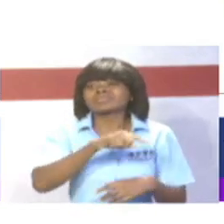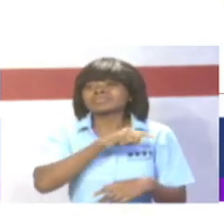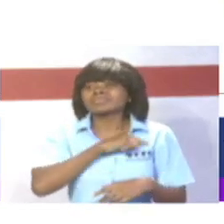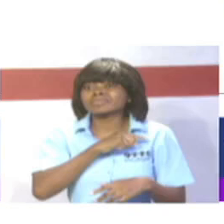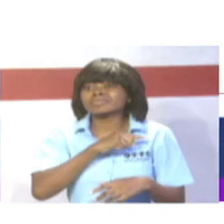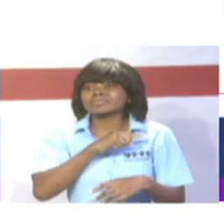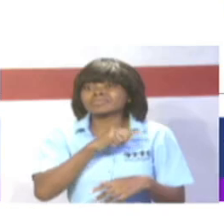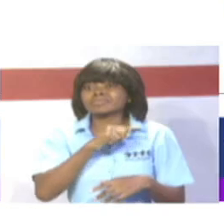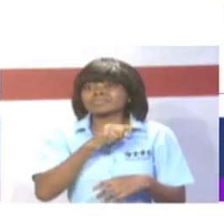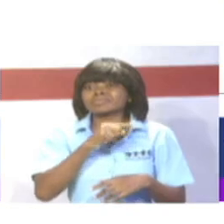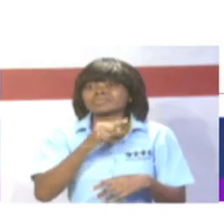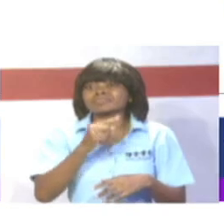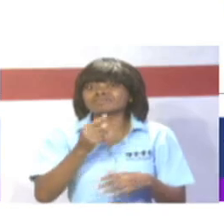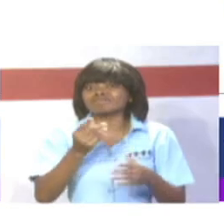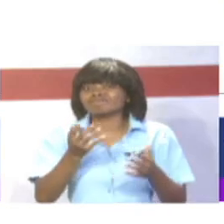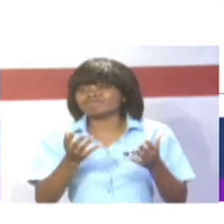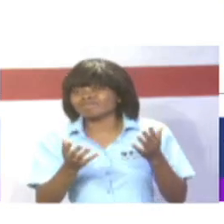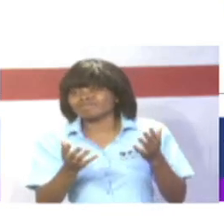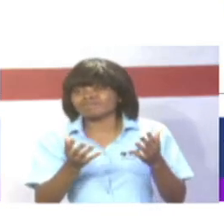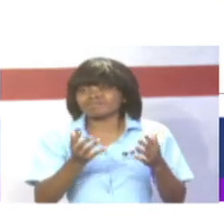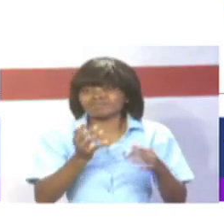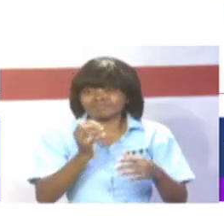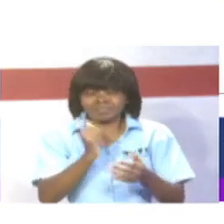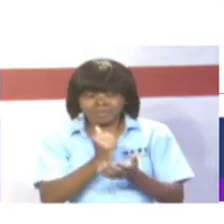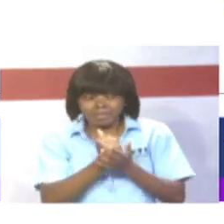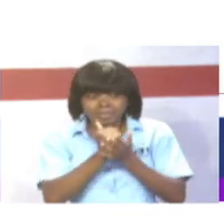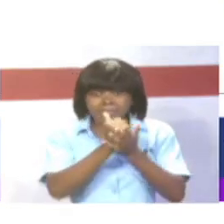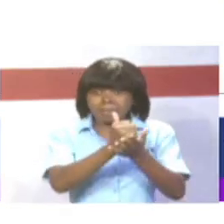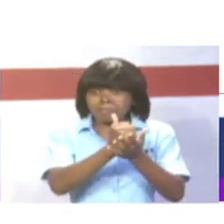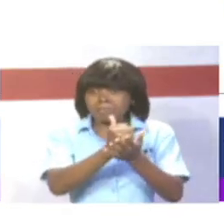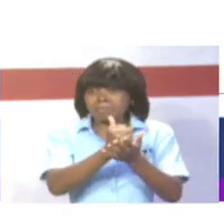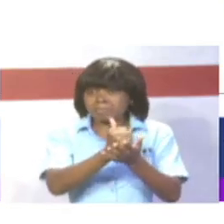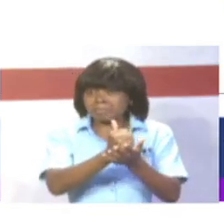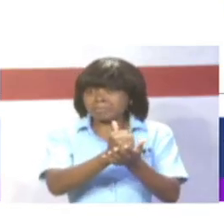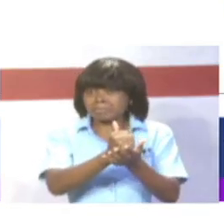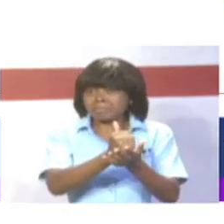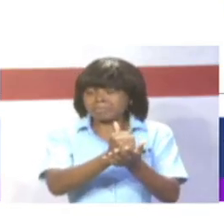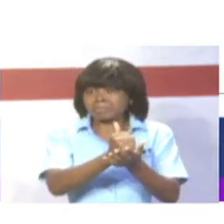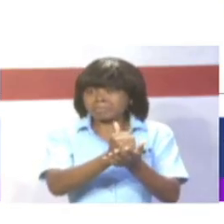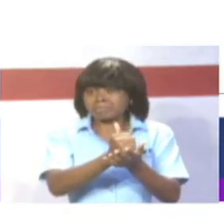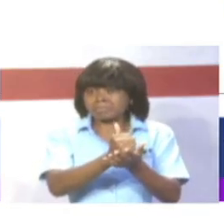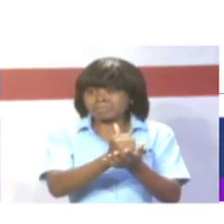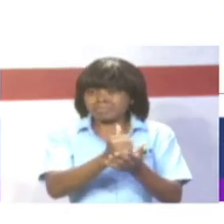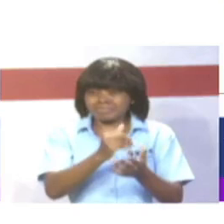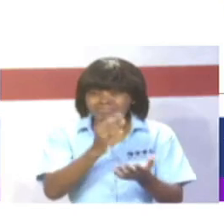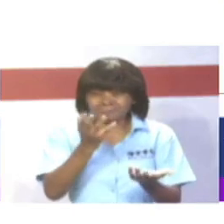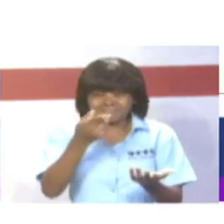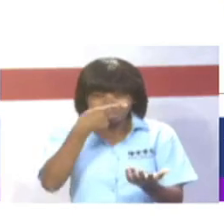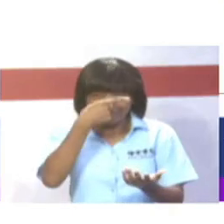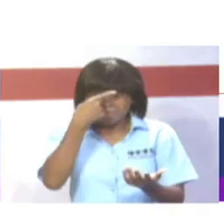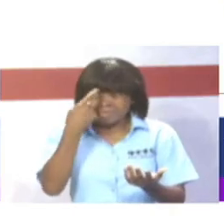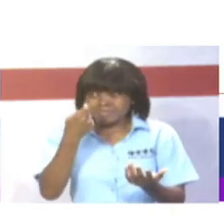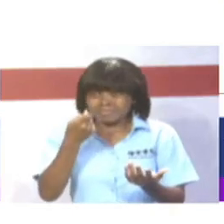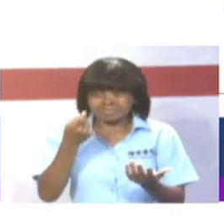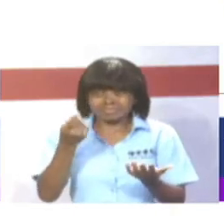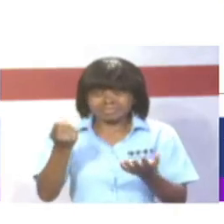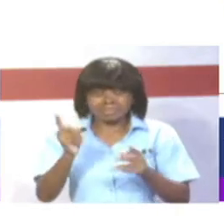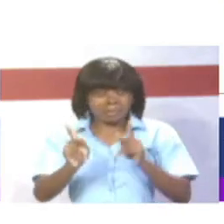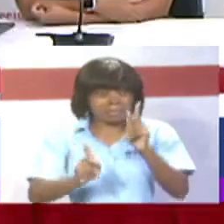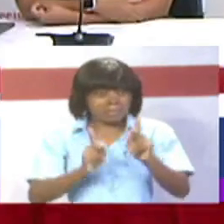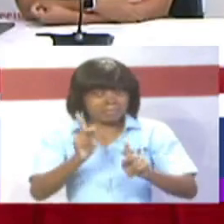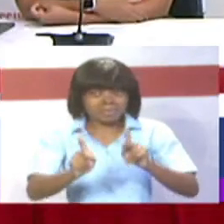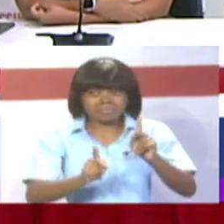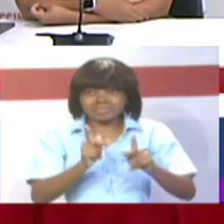clear. With the feedback we're getting is that it's not quite clear just yet. Thank you.